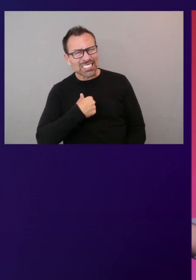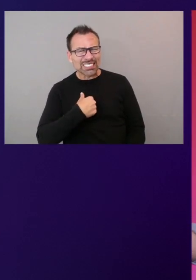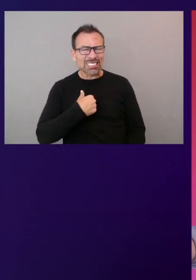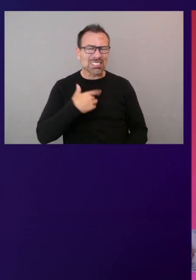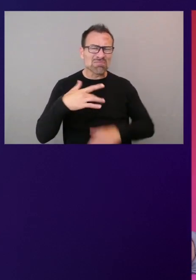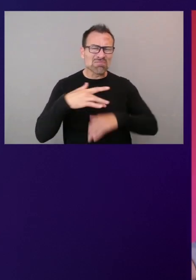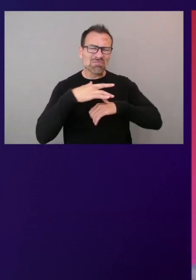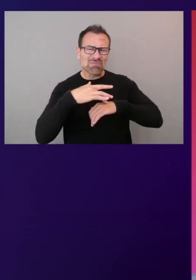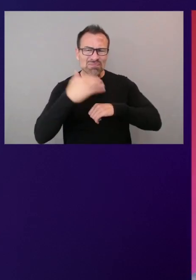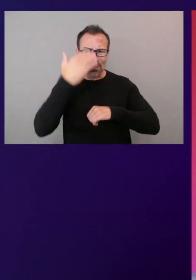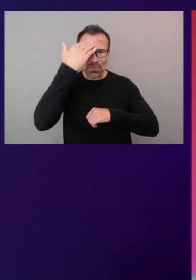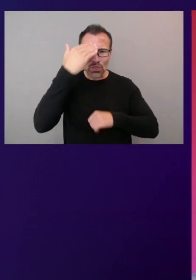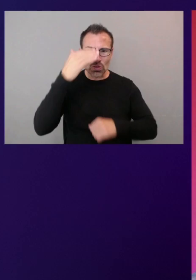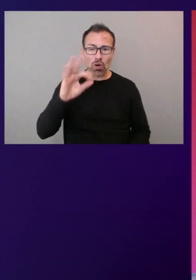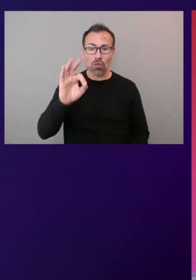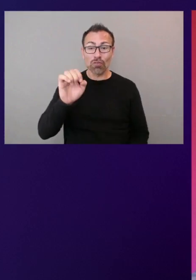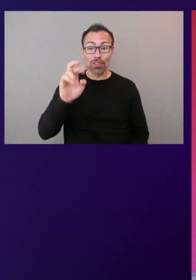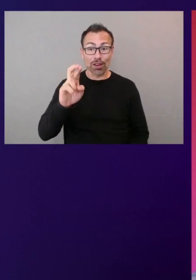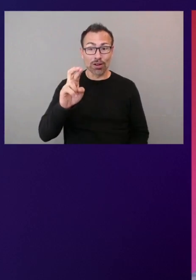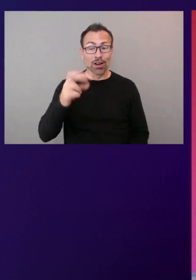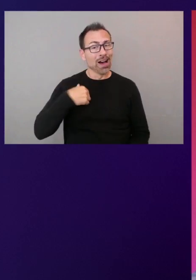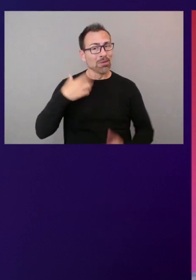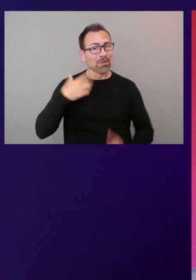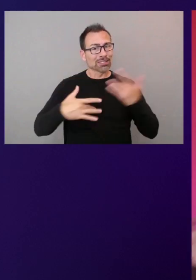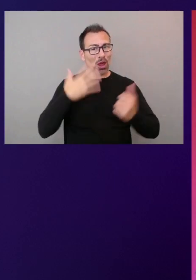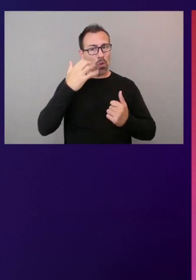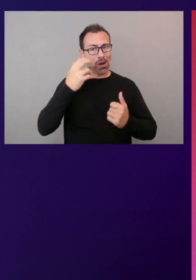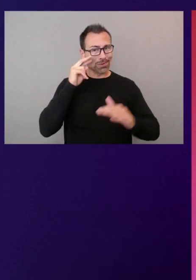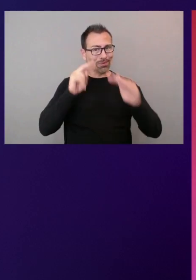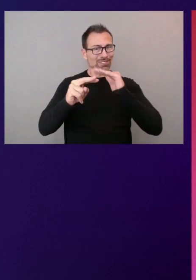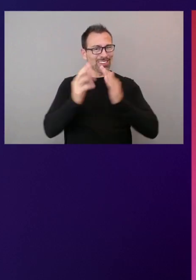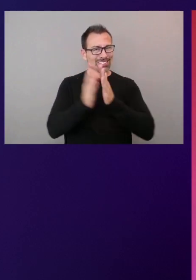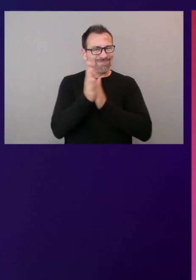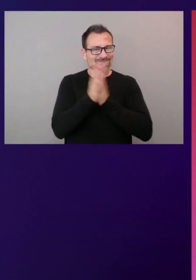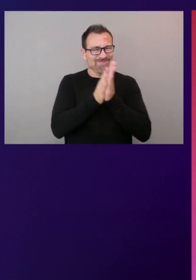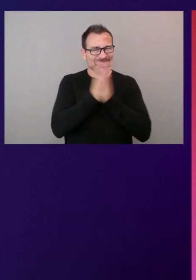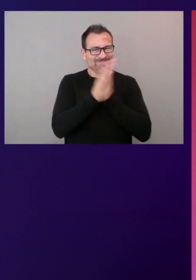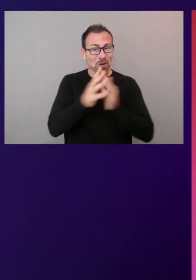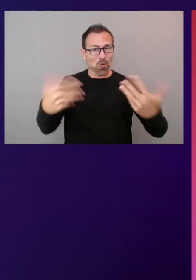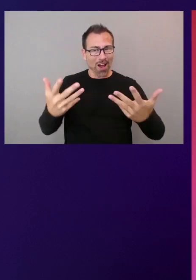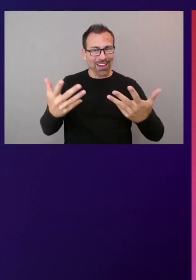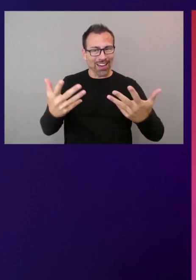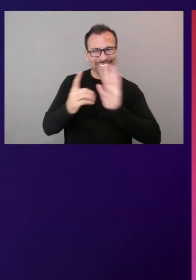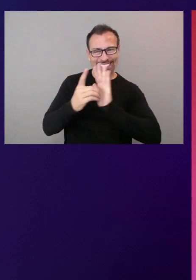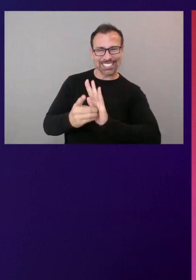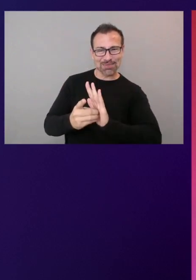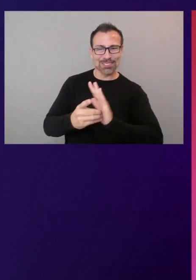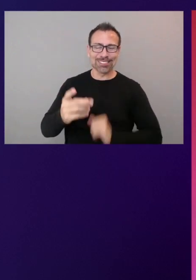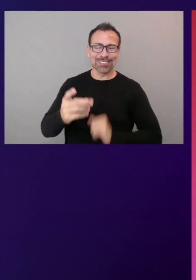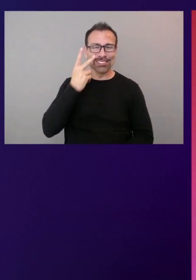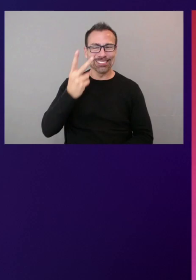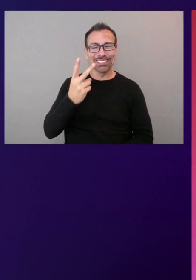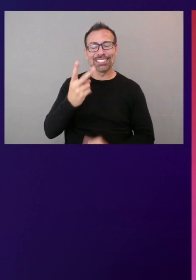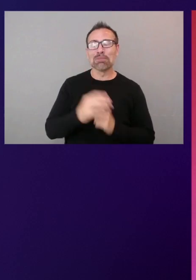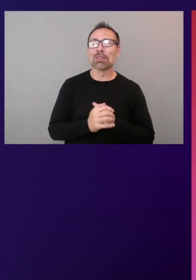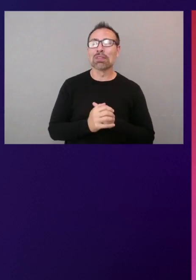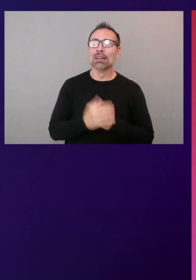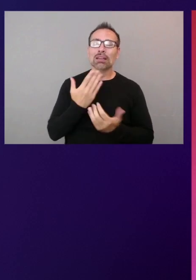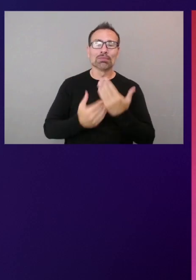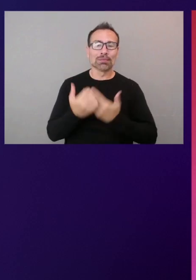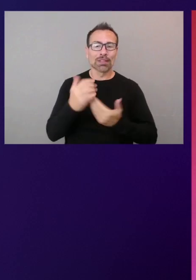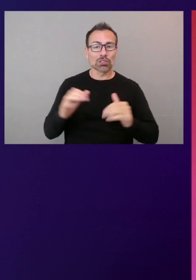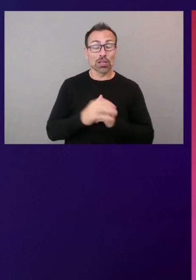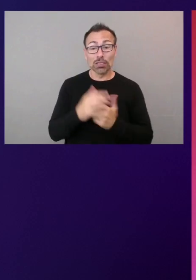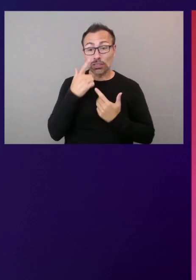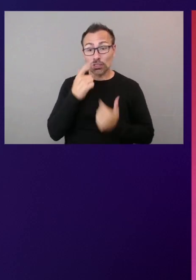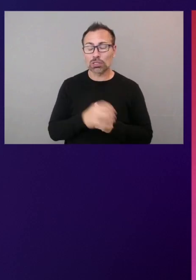I know we've got a demo coming up later in the session too, so we're going to get to see some hands-on Flutter. It's very interesting. You can target all types